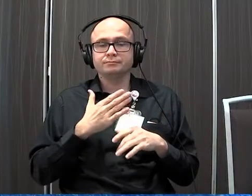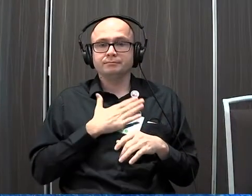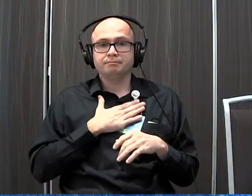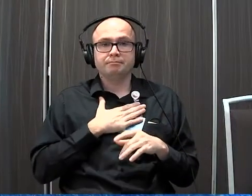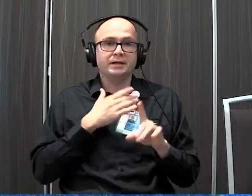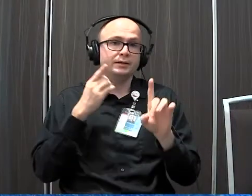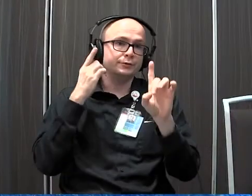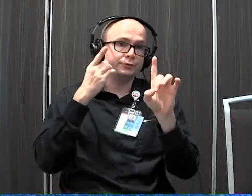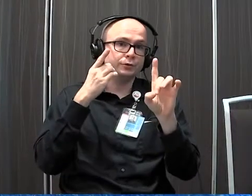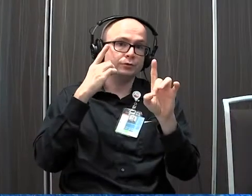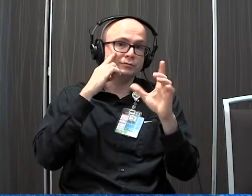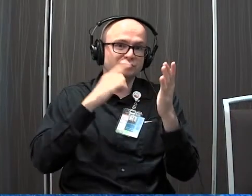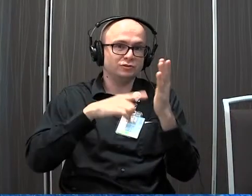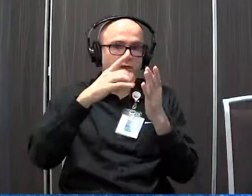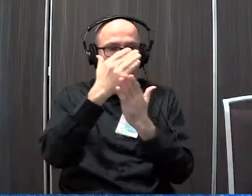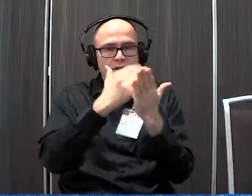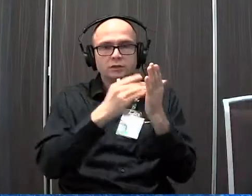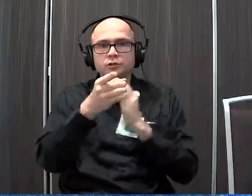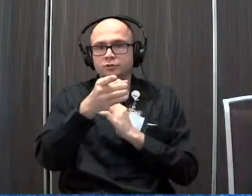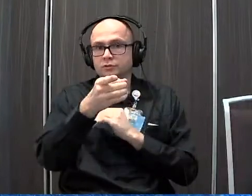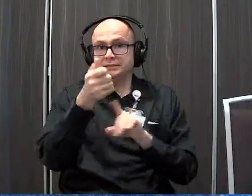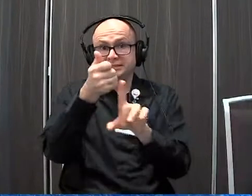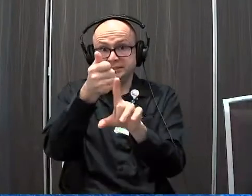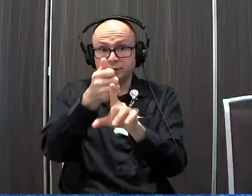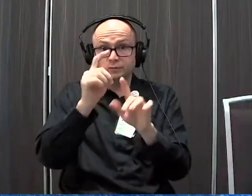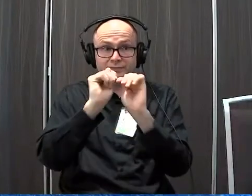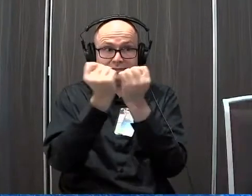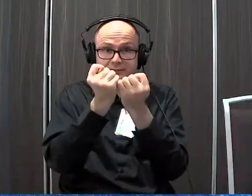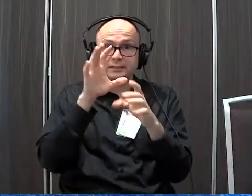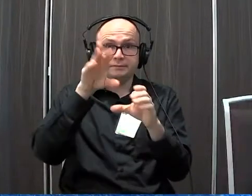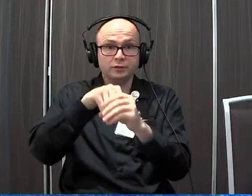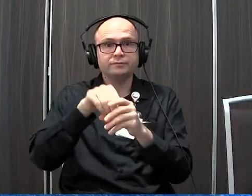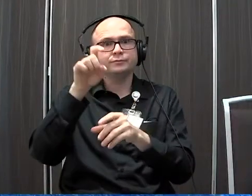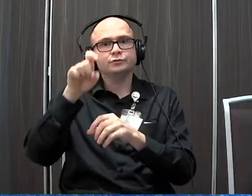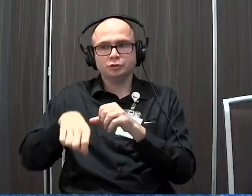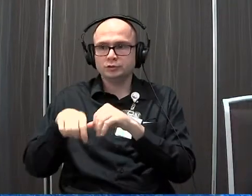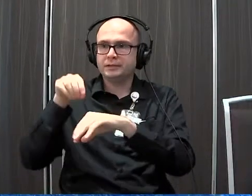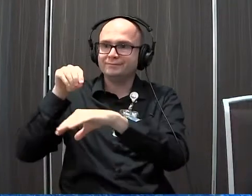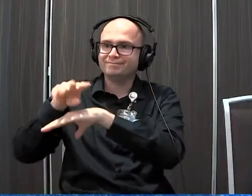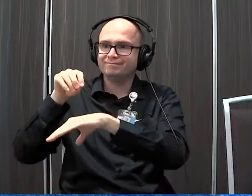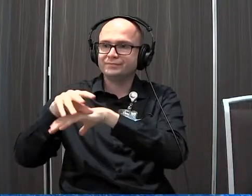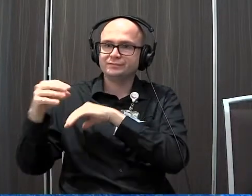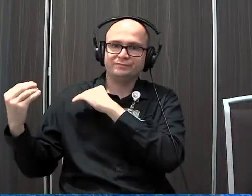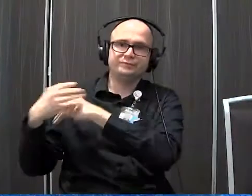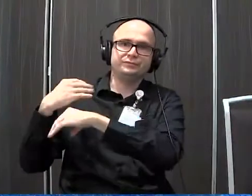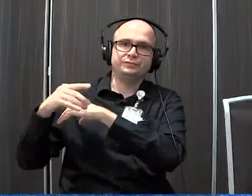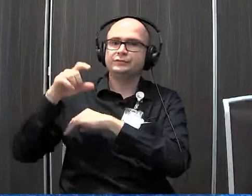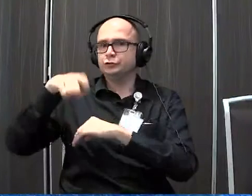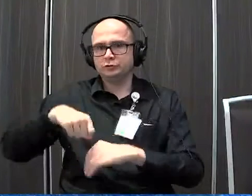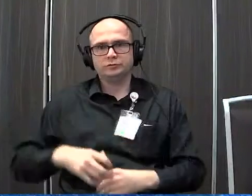my goal with this checklist is to highlight that you are a team member, and that you should be consulted at every step in every